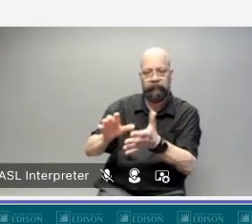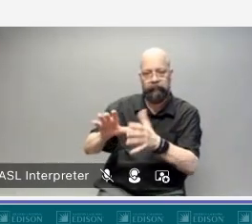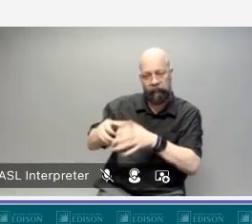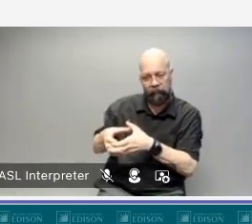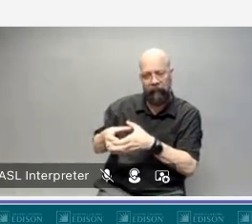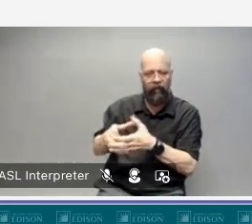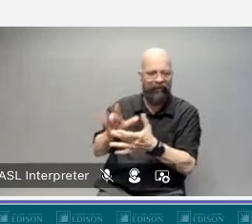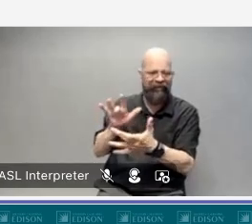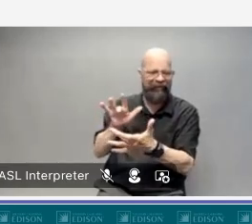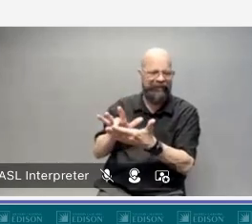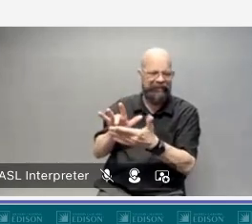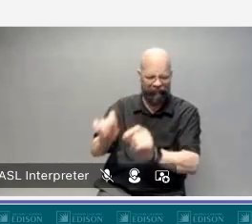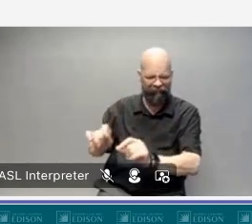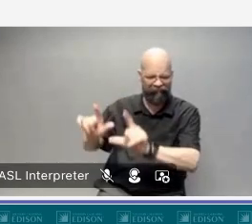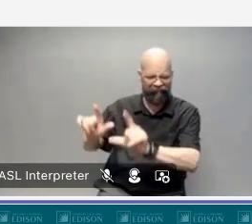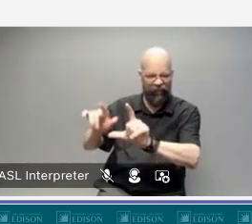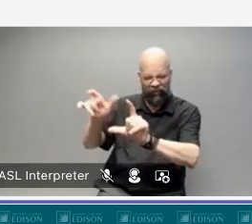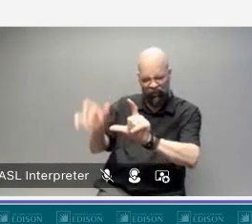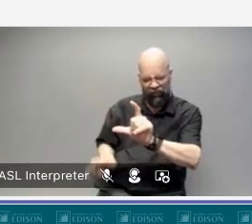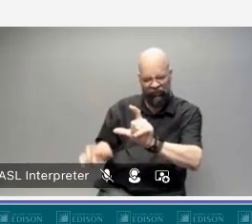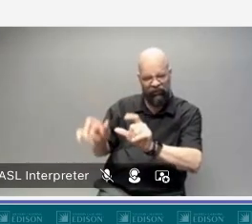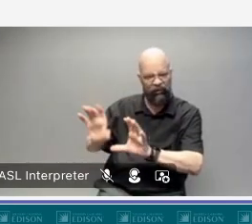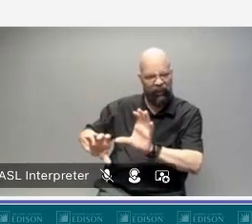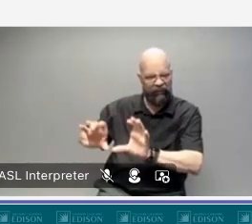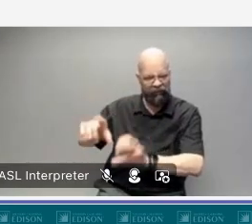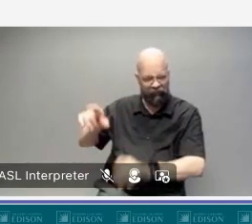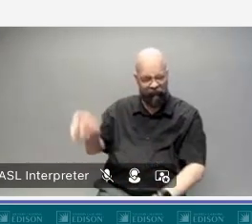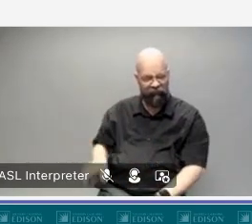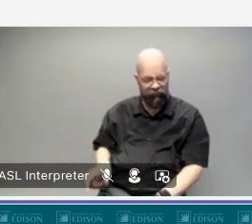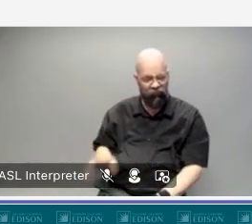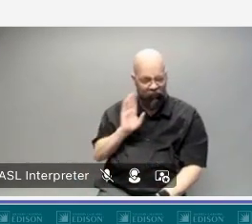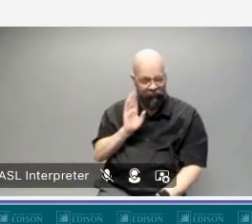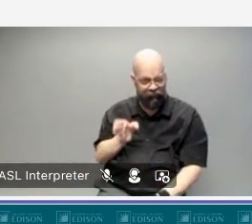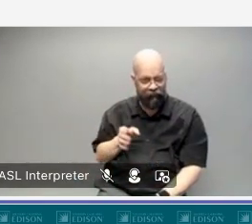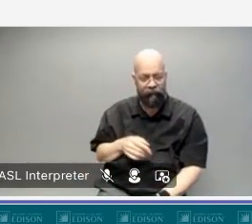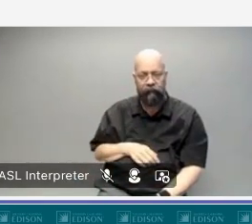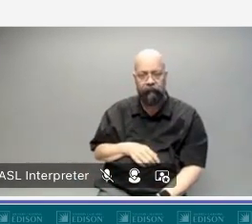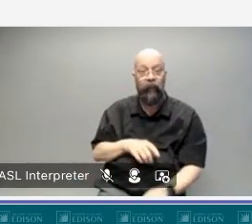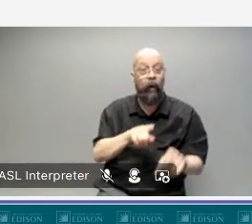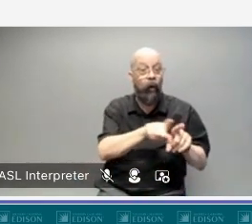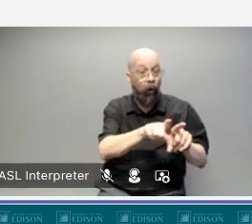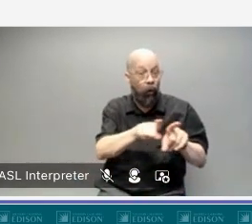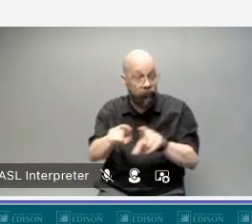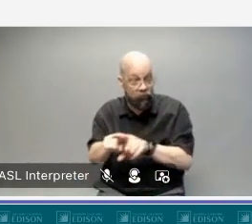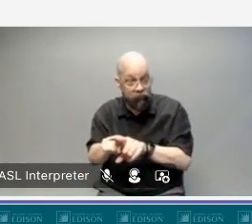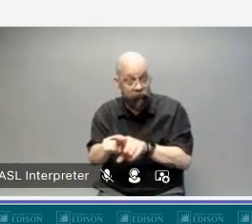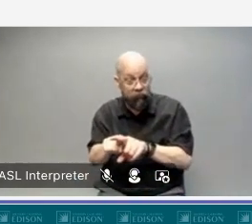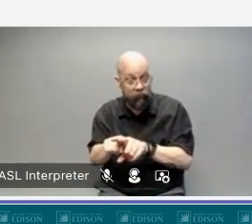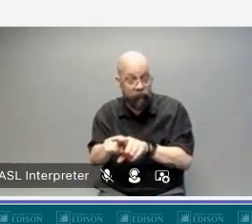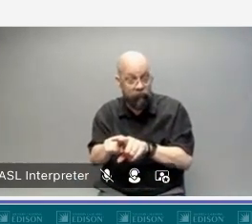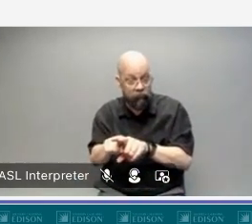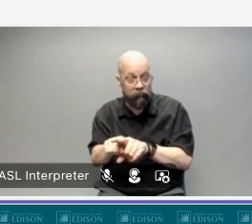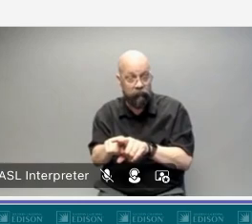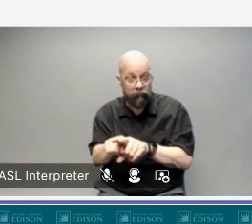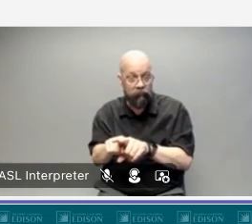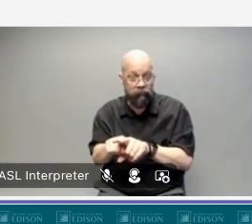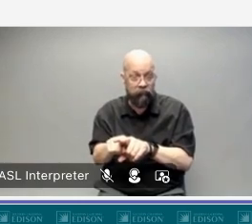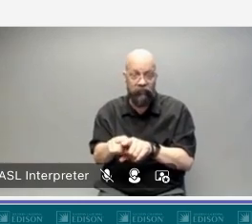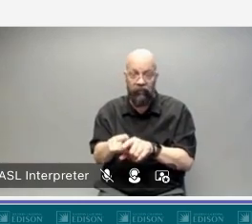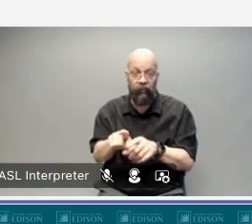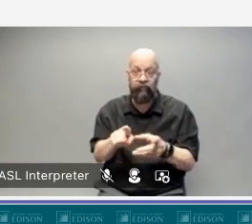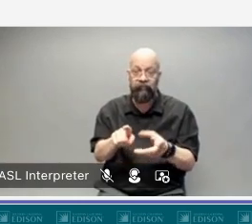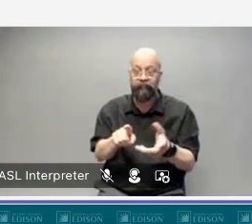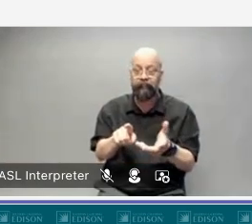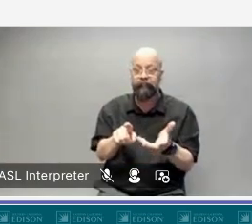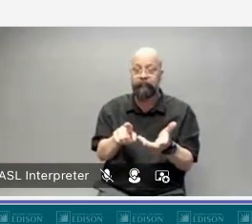to the program in the chat. And I do want to share that if we're not able to